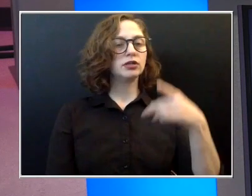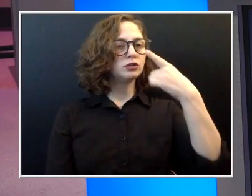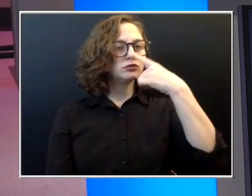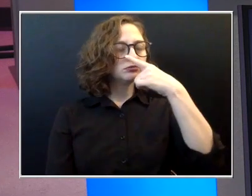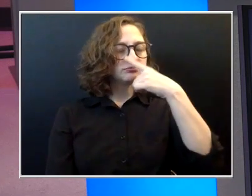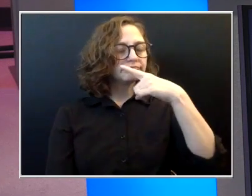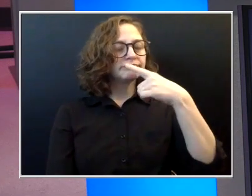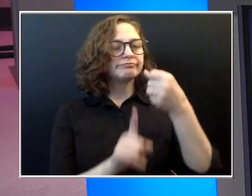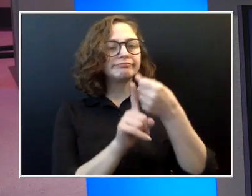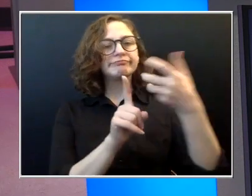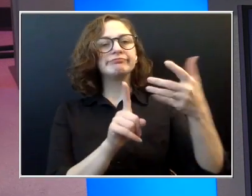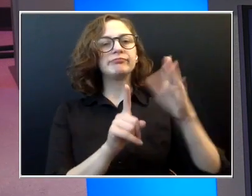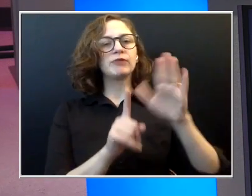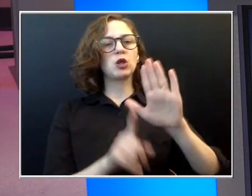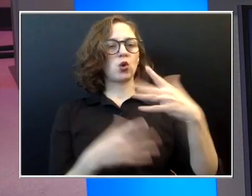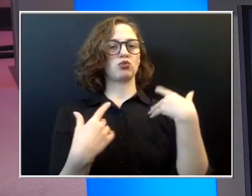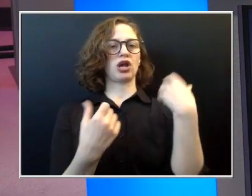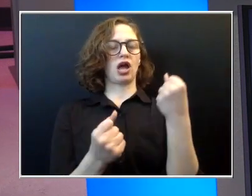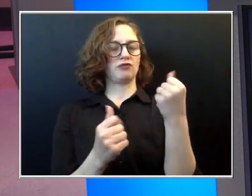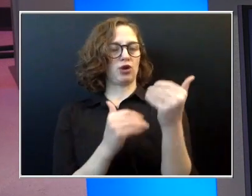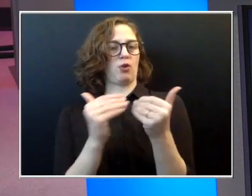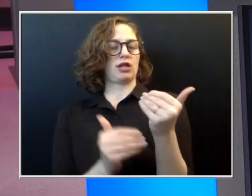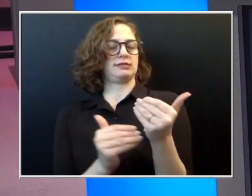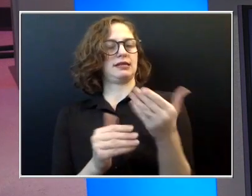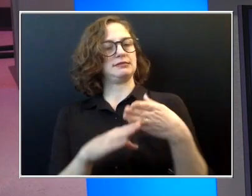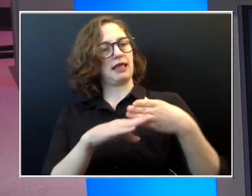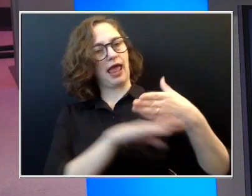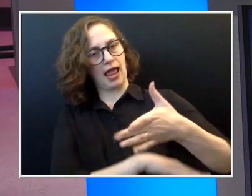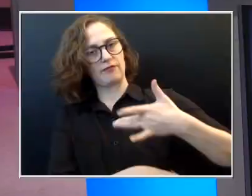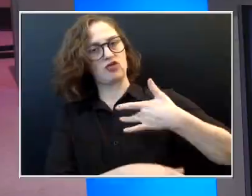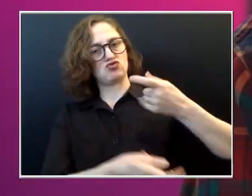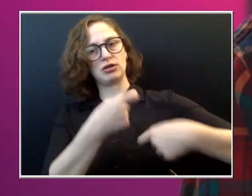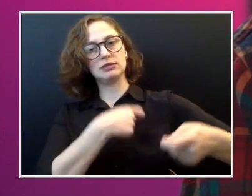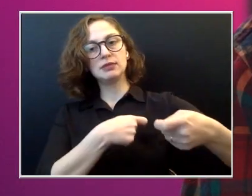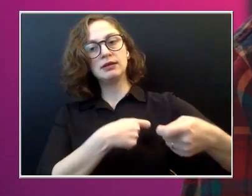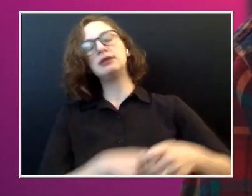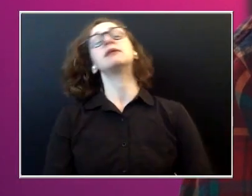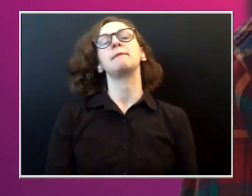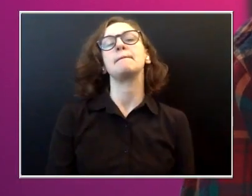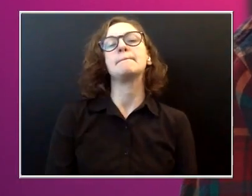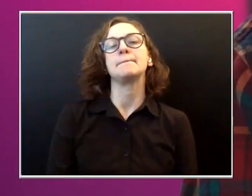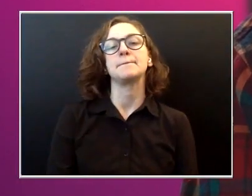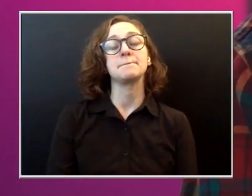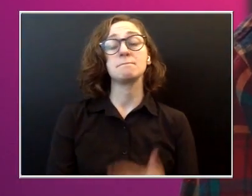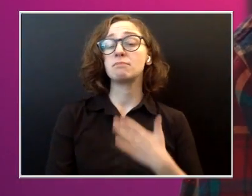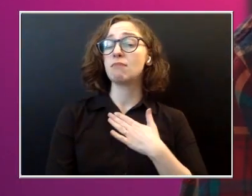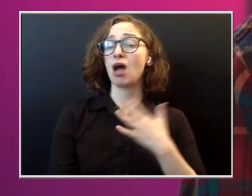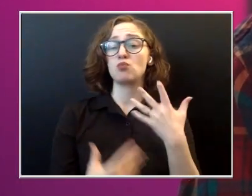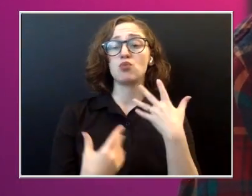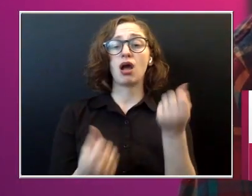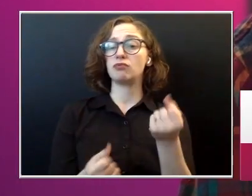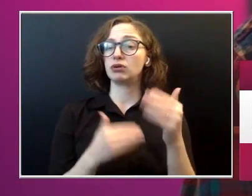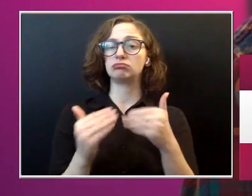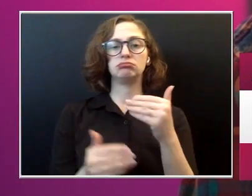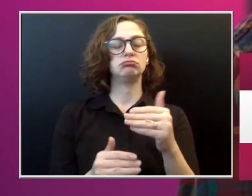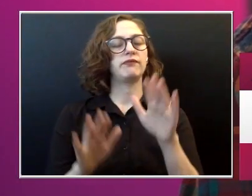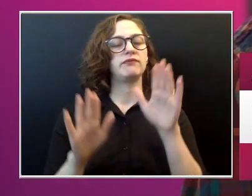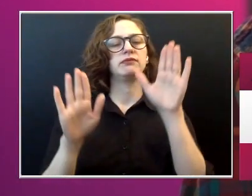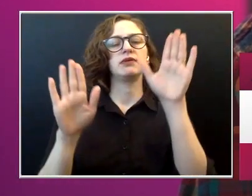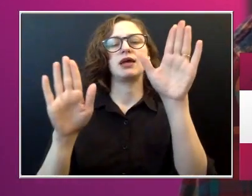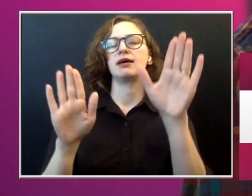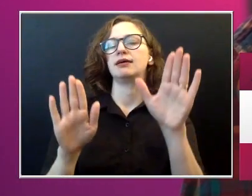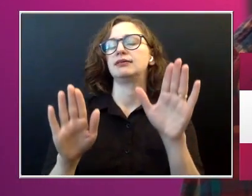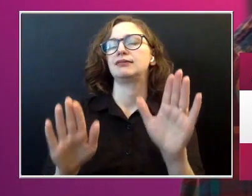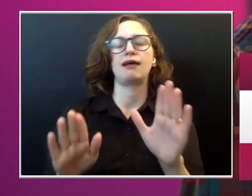process post-transplant. I had a fantastic recovery. They got me up the second day